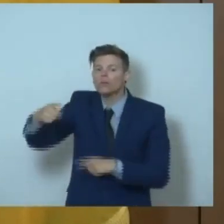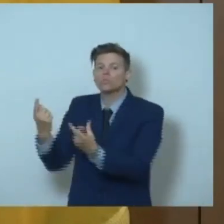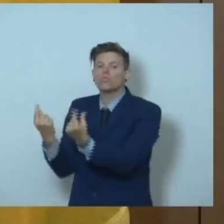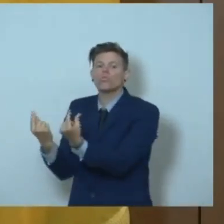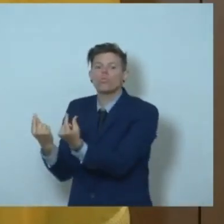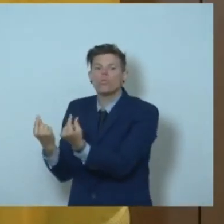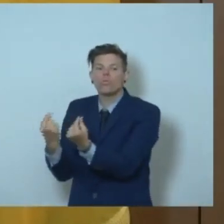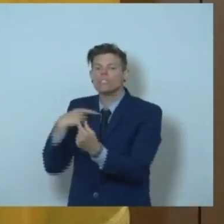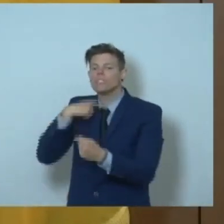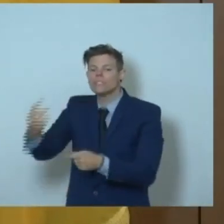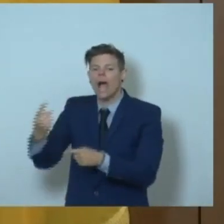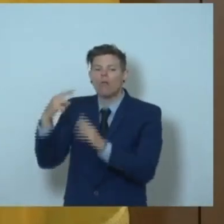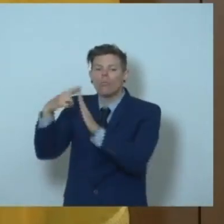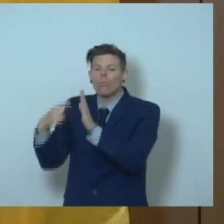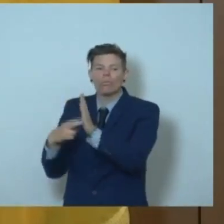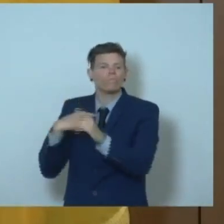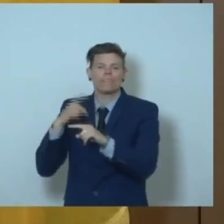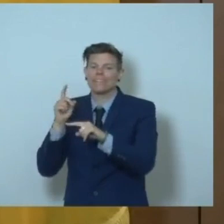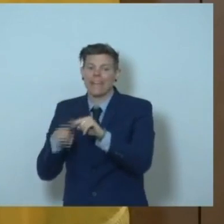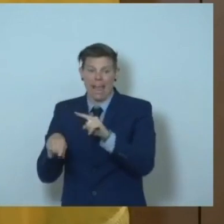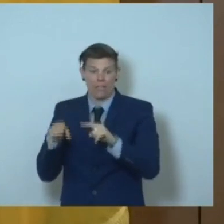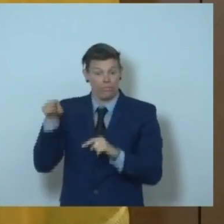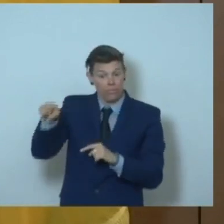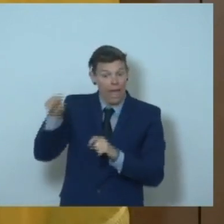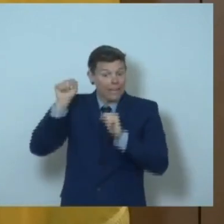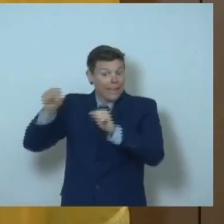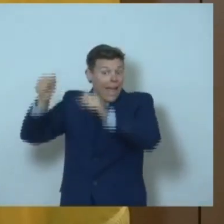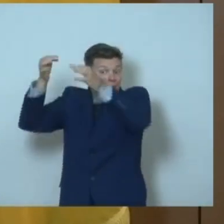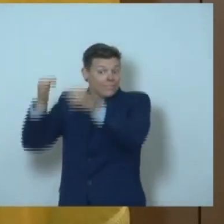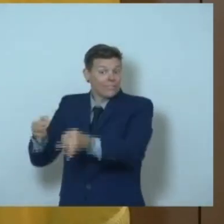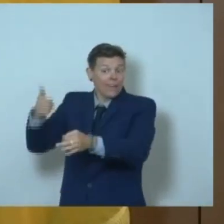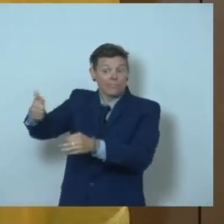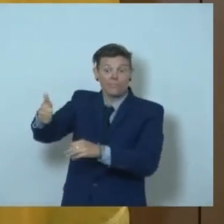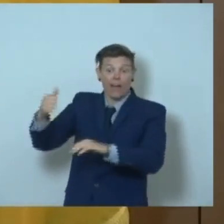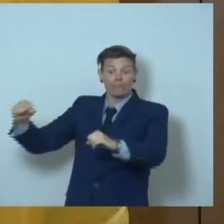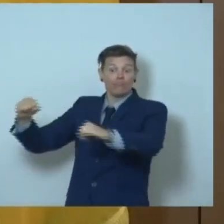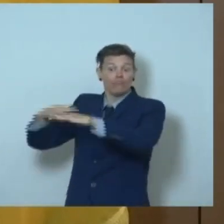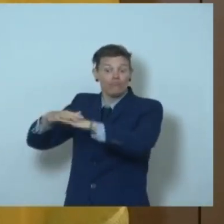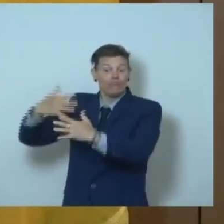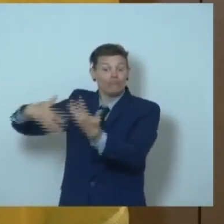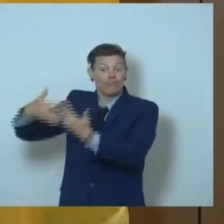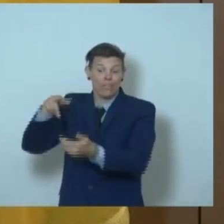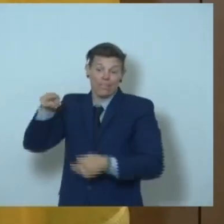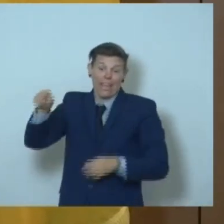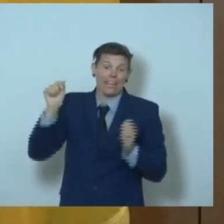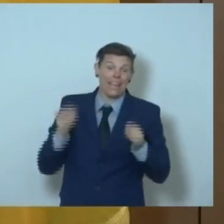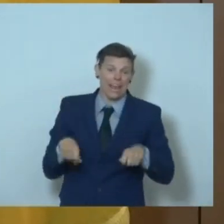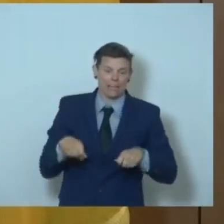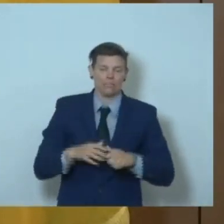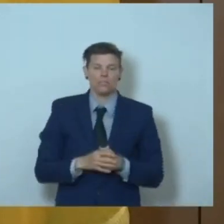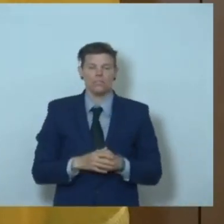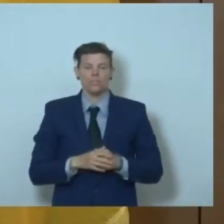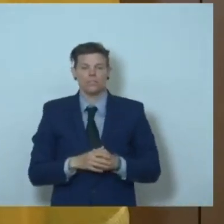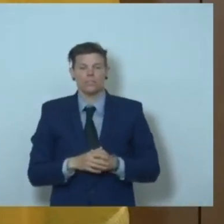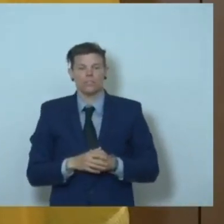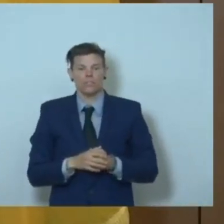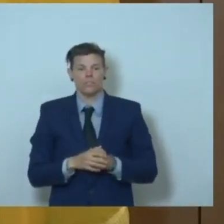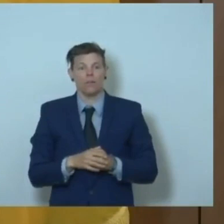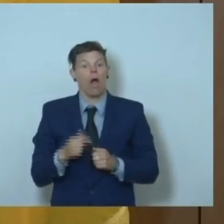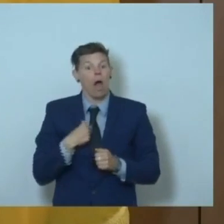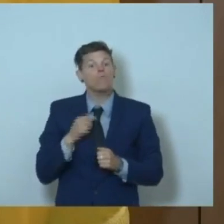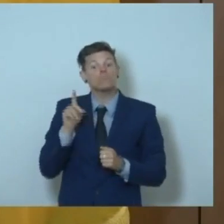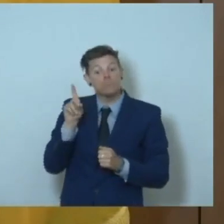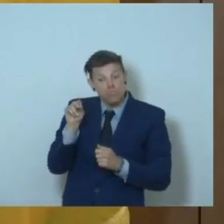to, larger concert-type outdoor gatherings or not. I want New Mexicans to know that I have recommended to